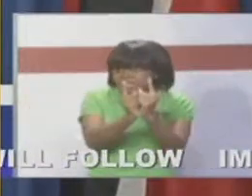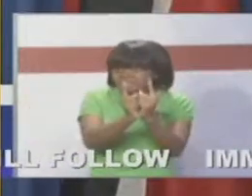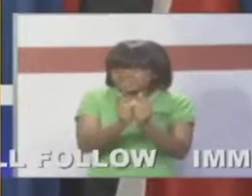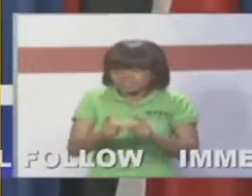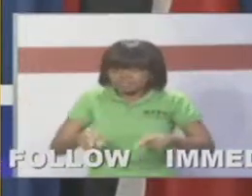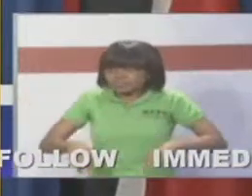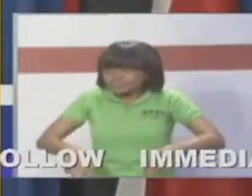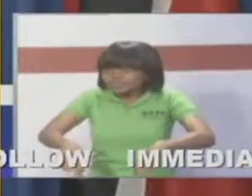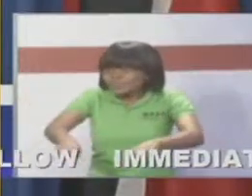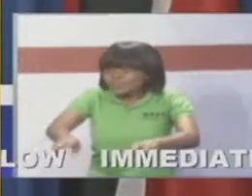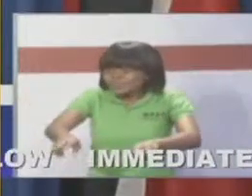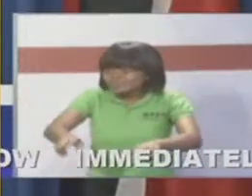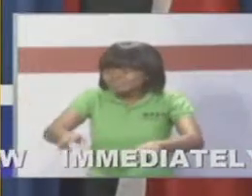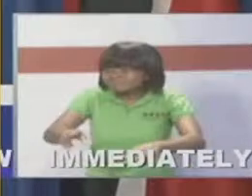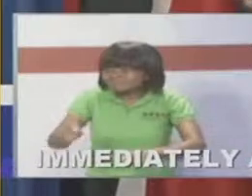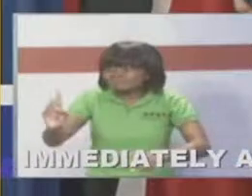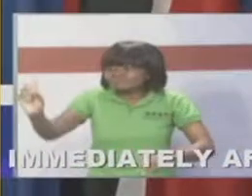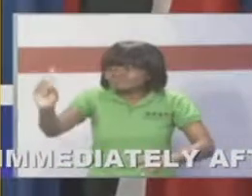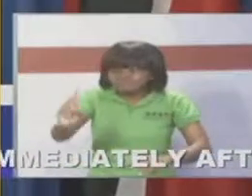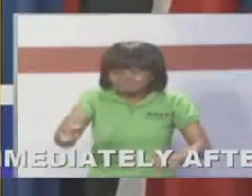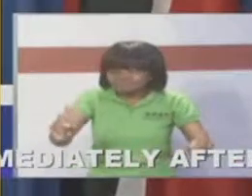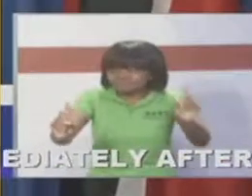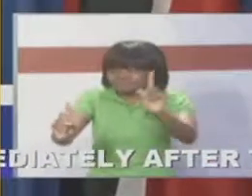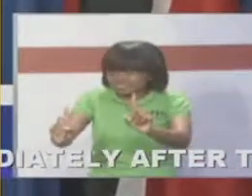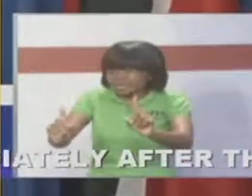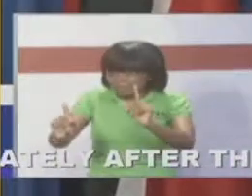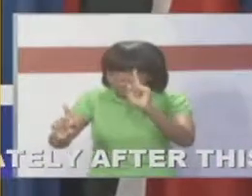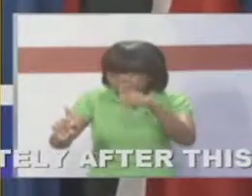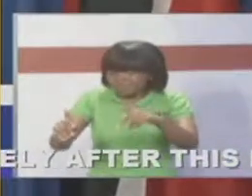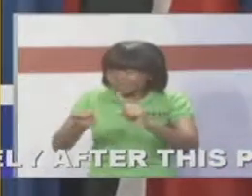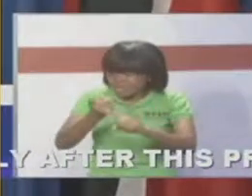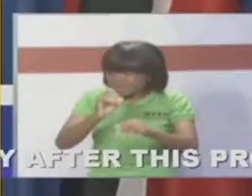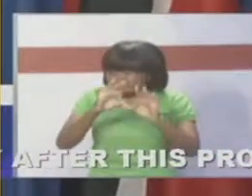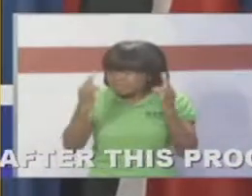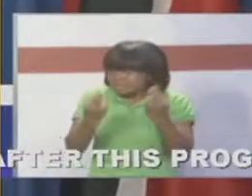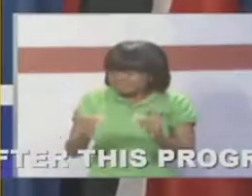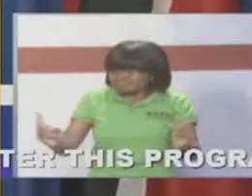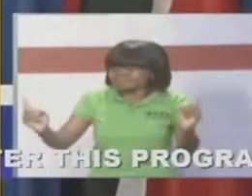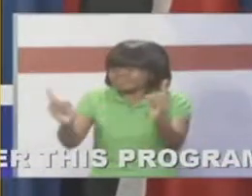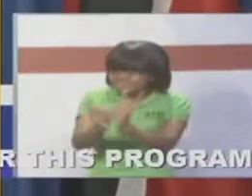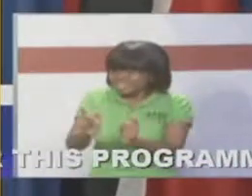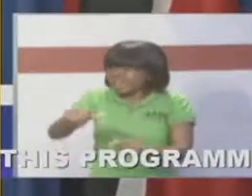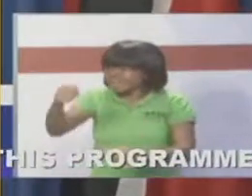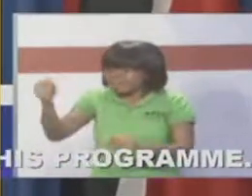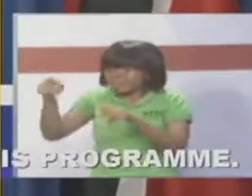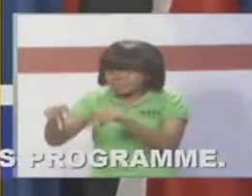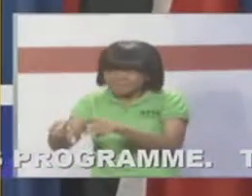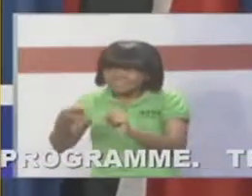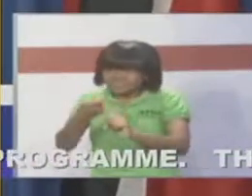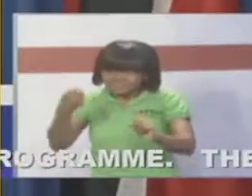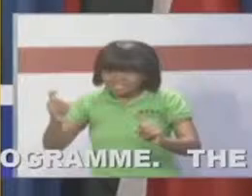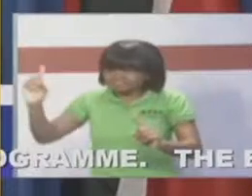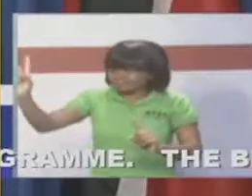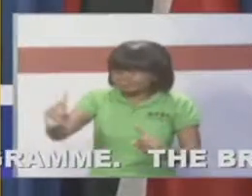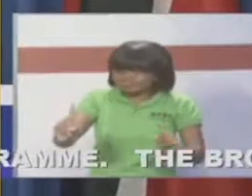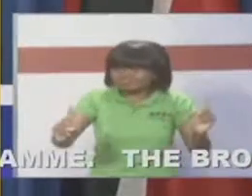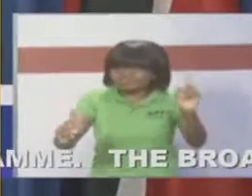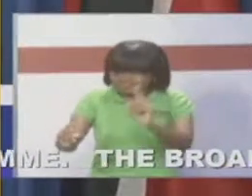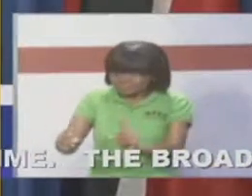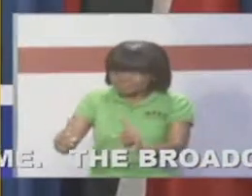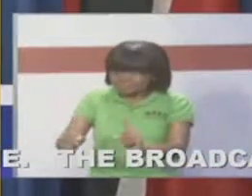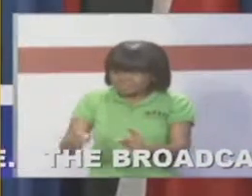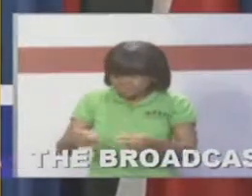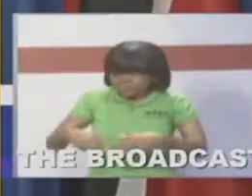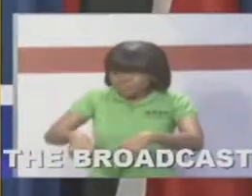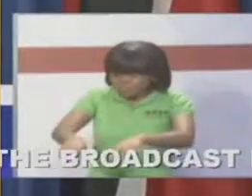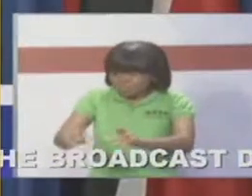it. And that's the root of our restrictions here. Right? When we stop this and stop that, stop this. Not because you want to punish